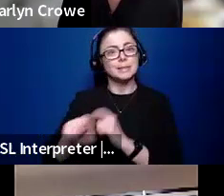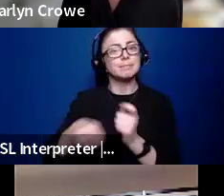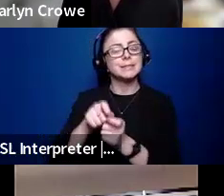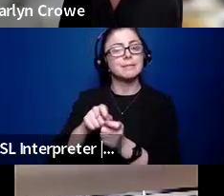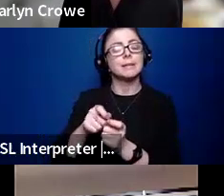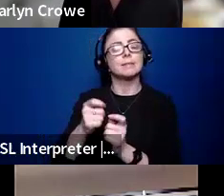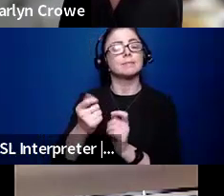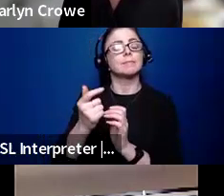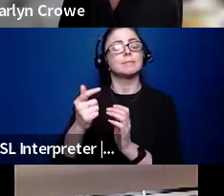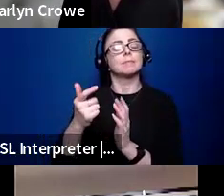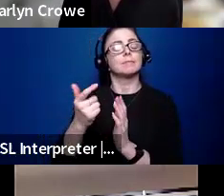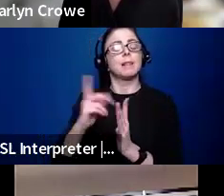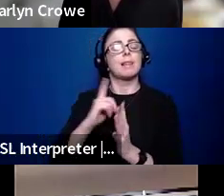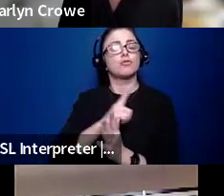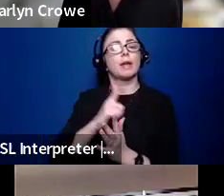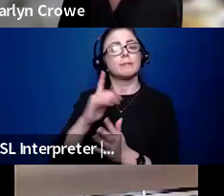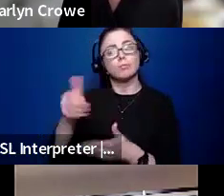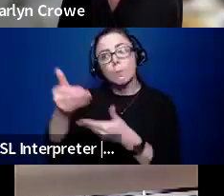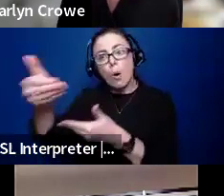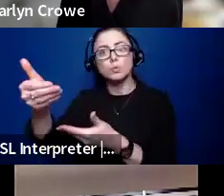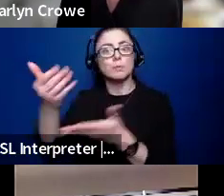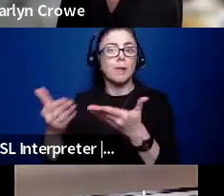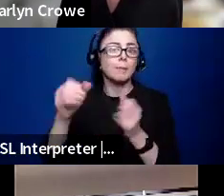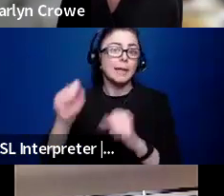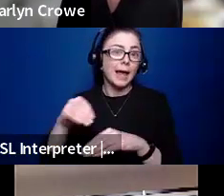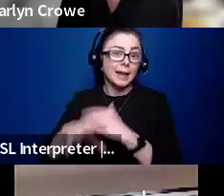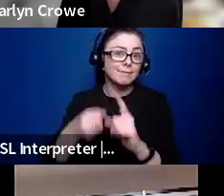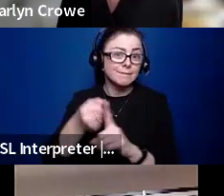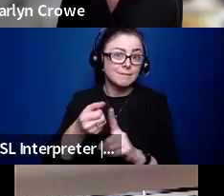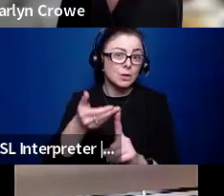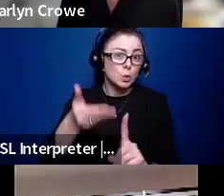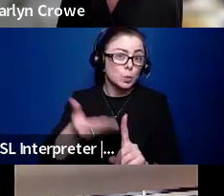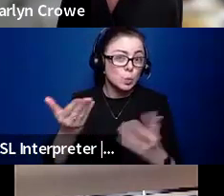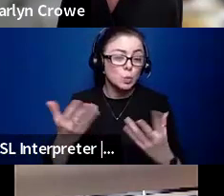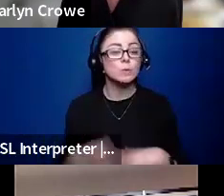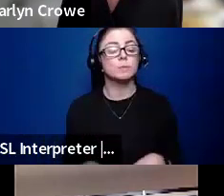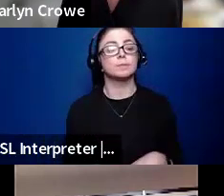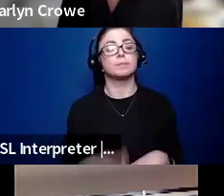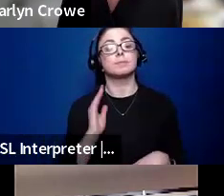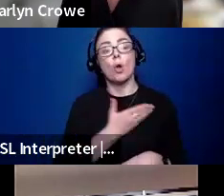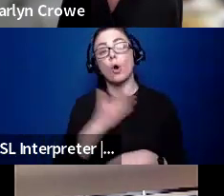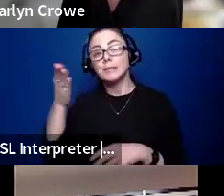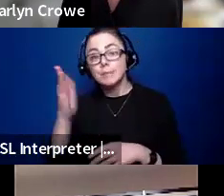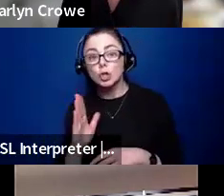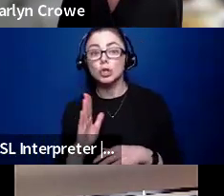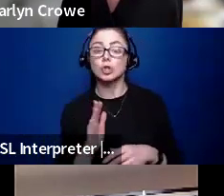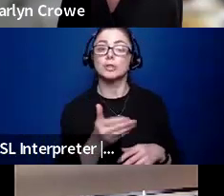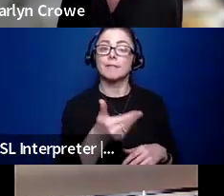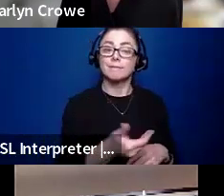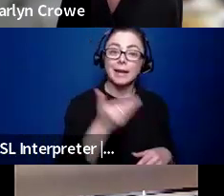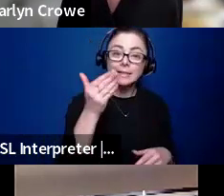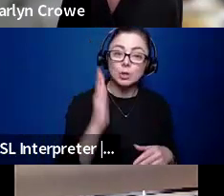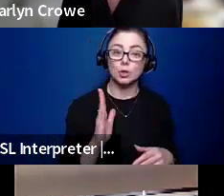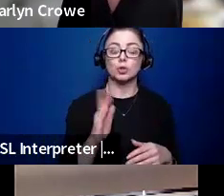you. So each speaker, this is including our hosts and our invited speakers, are limited to